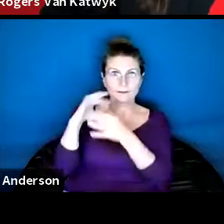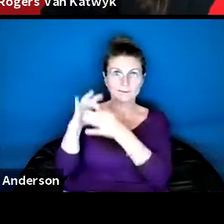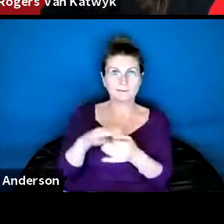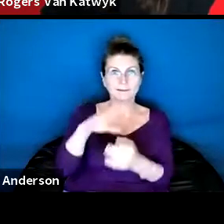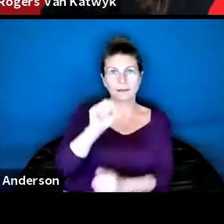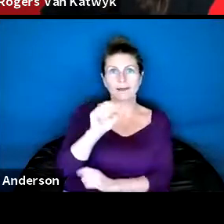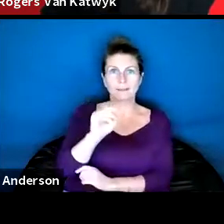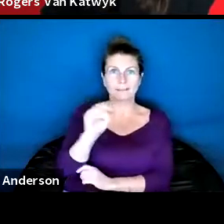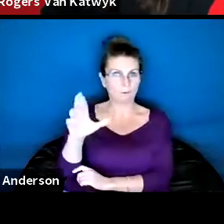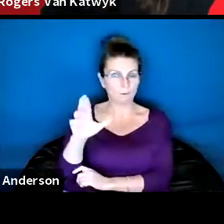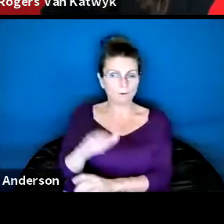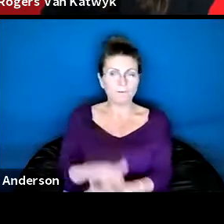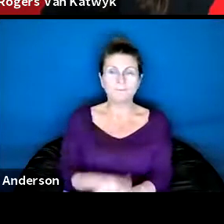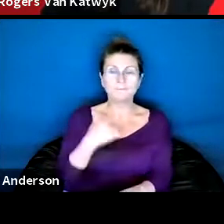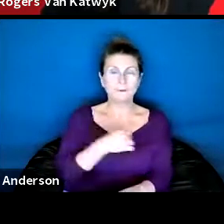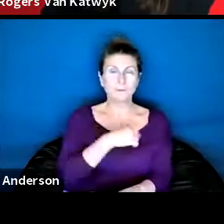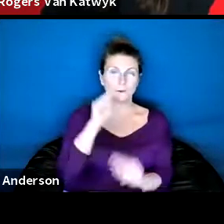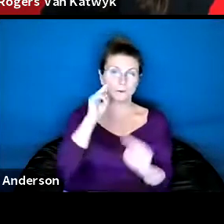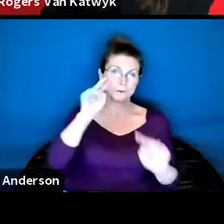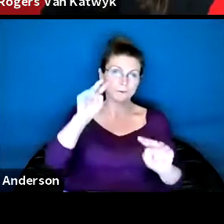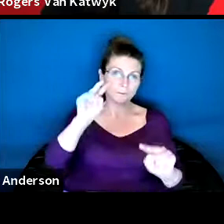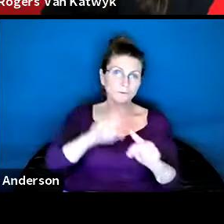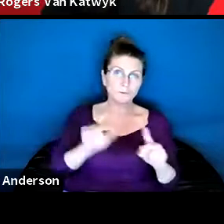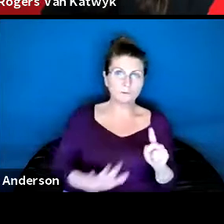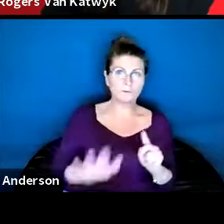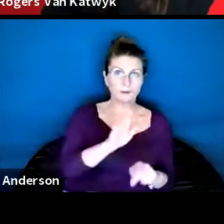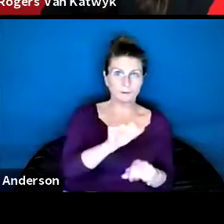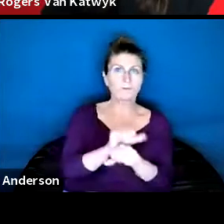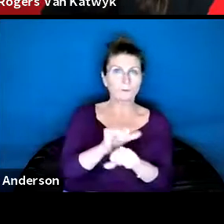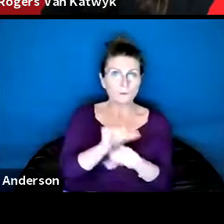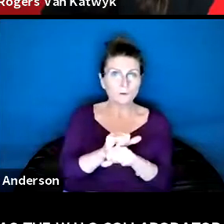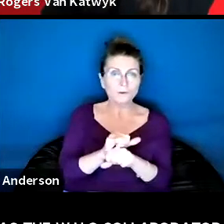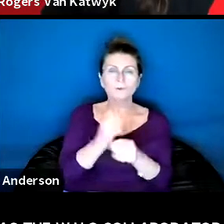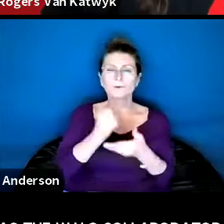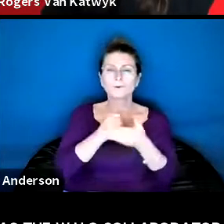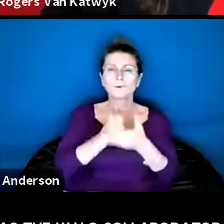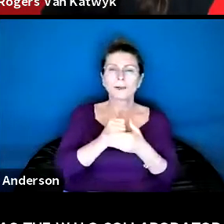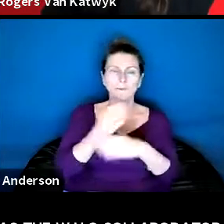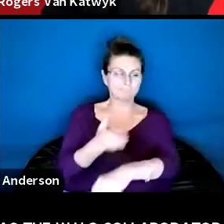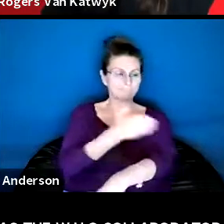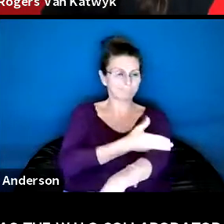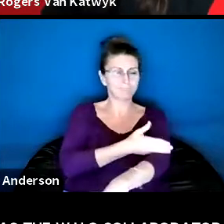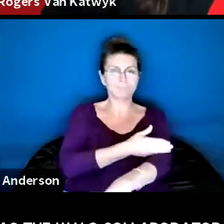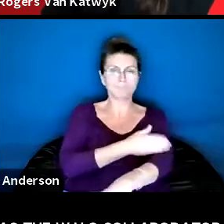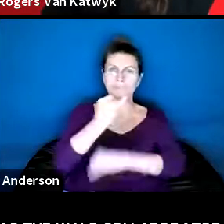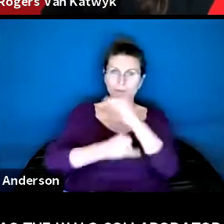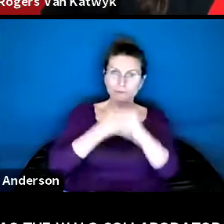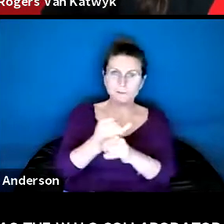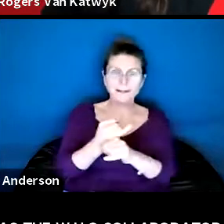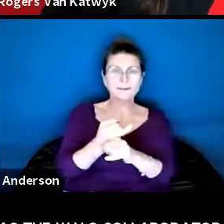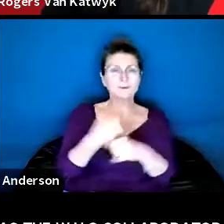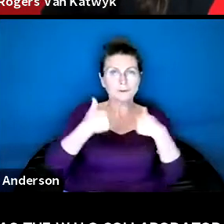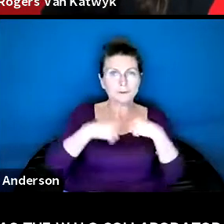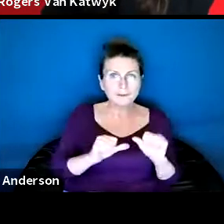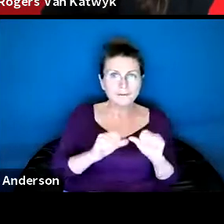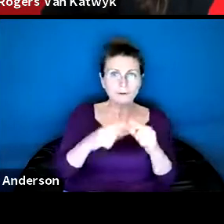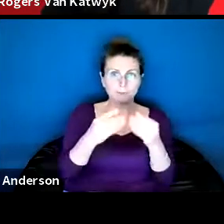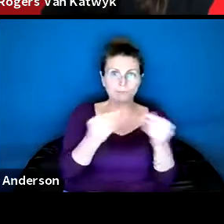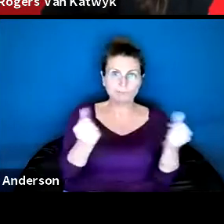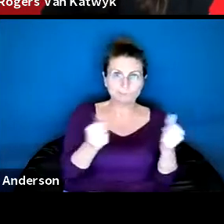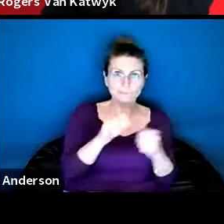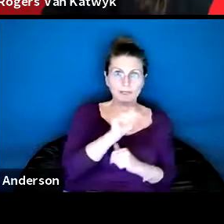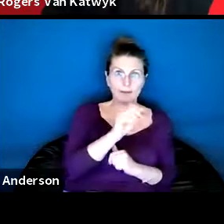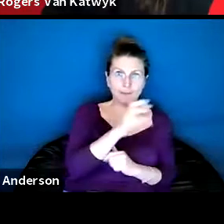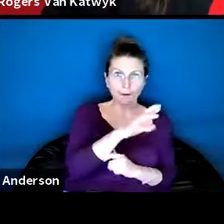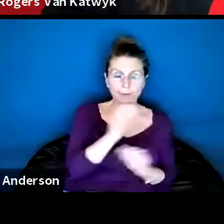we really looking forward to their work to help bolster international efforts in addressing AMR, to bring more